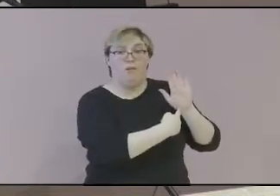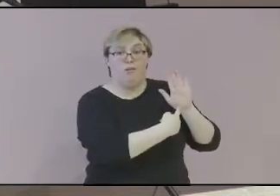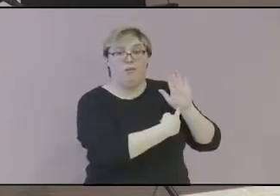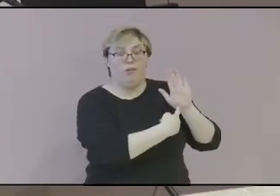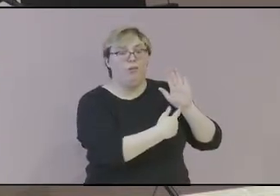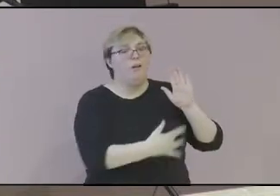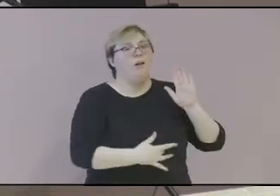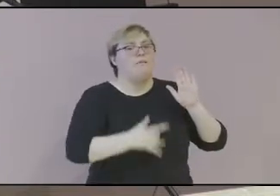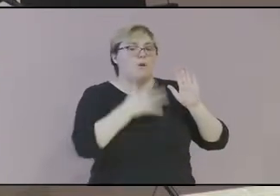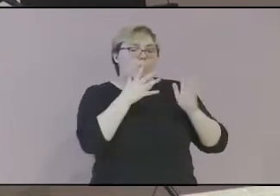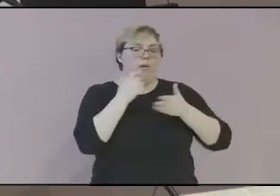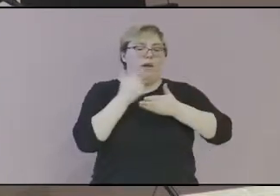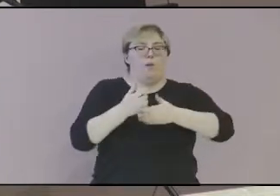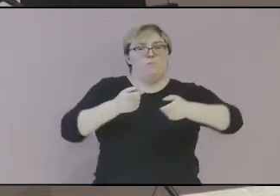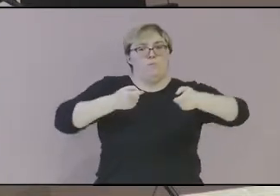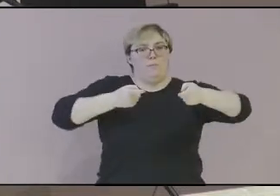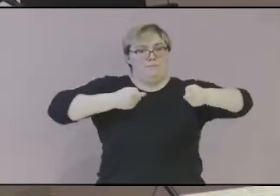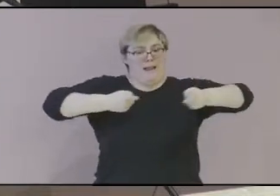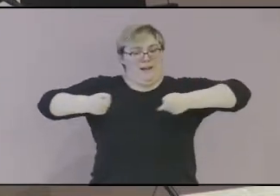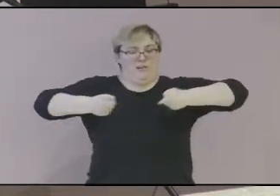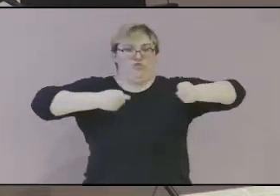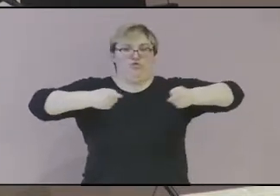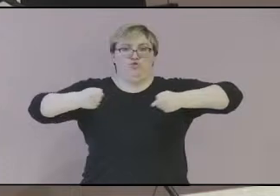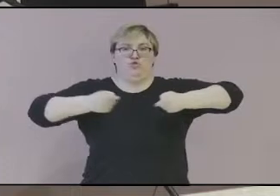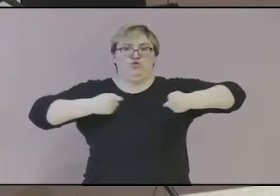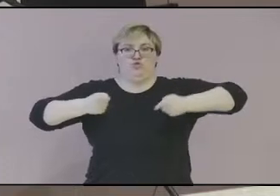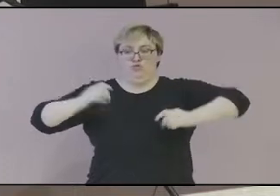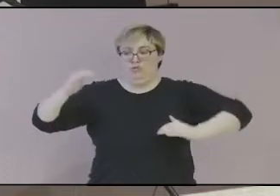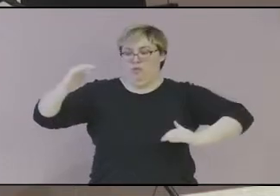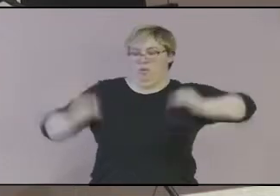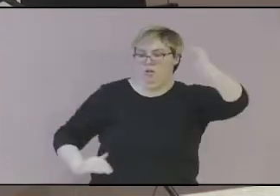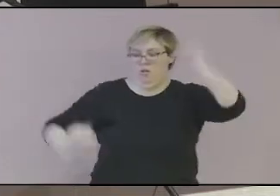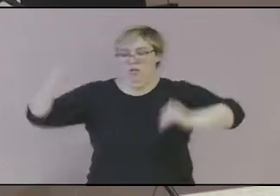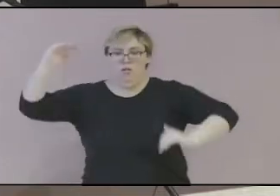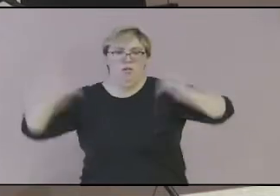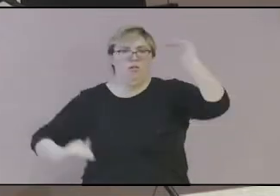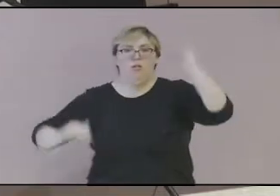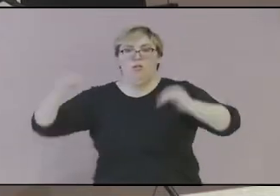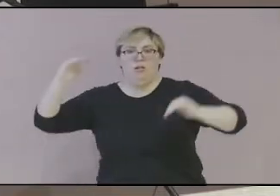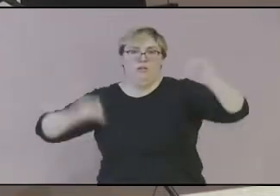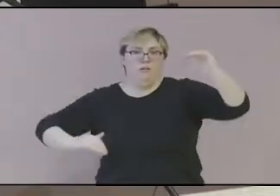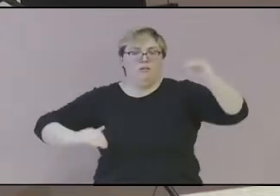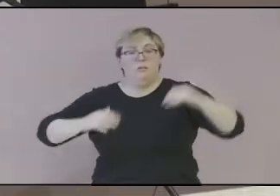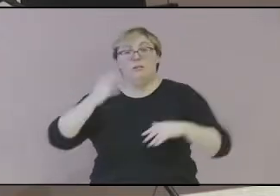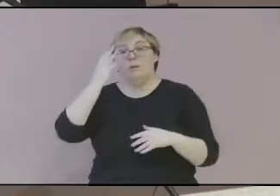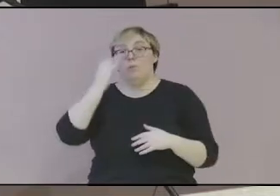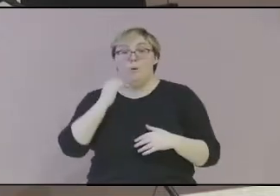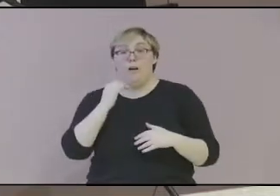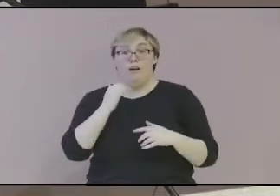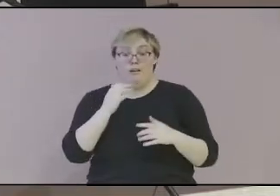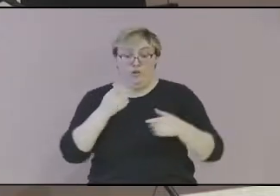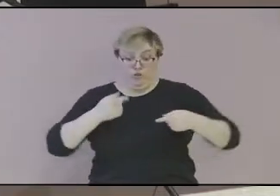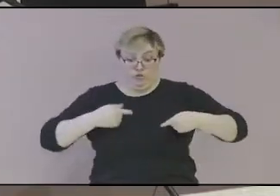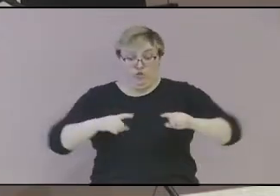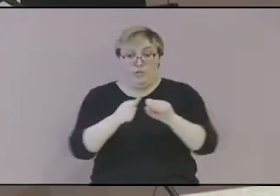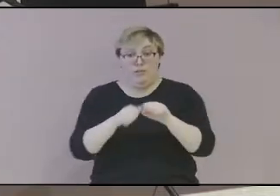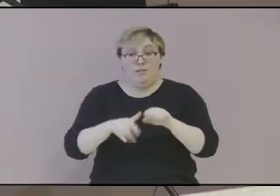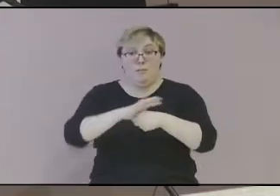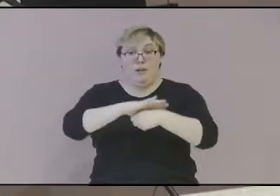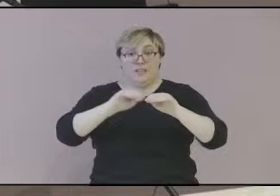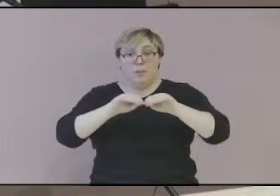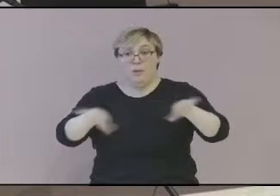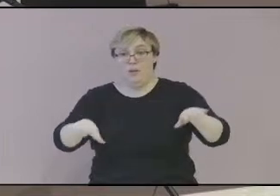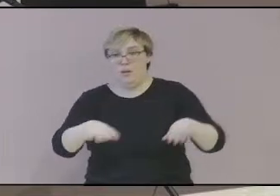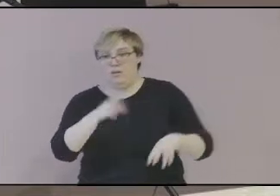managed some of the hospital disparities. The regional and hospital disparities weren't managed at all because there was no state